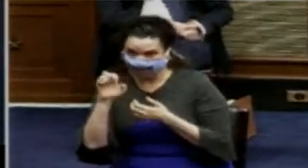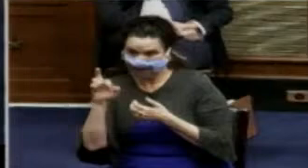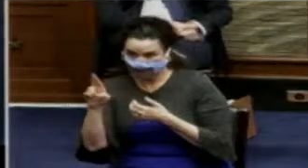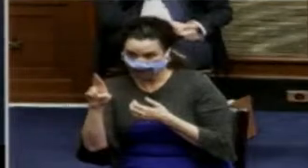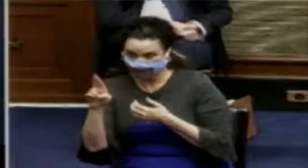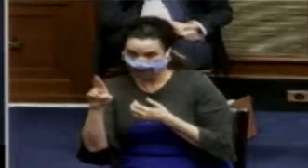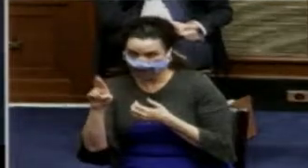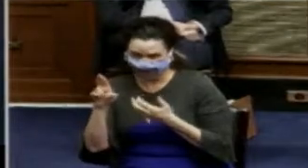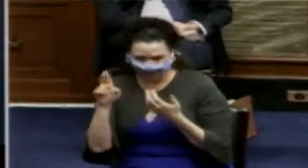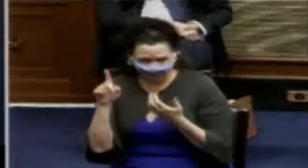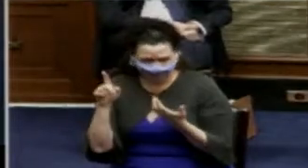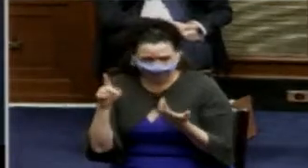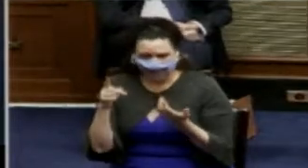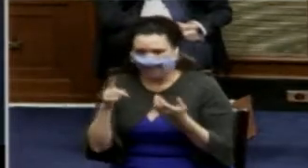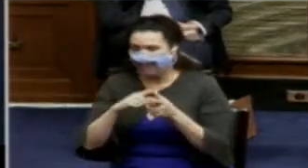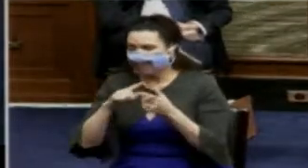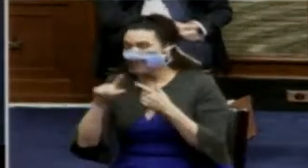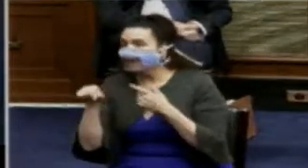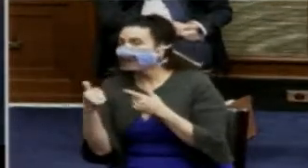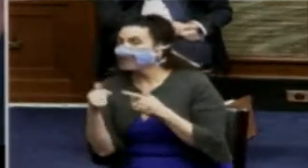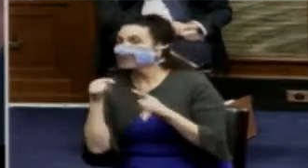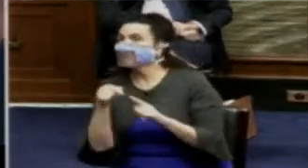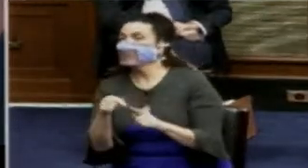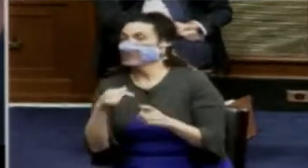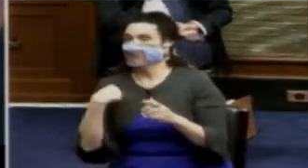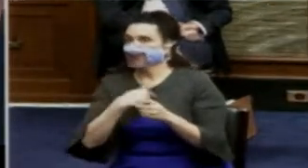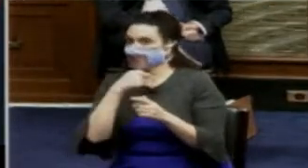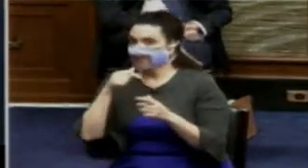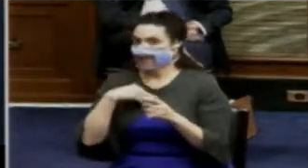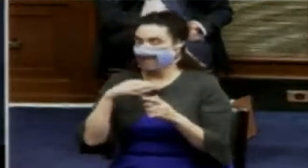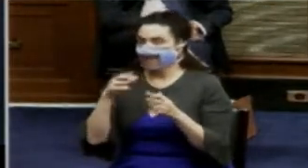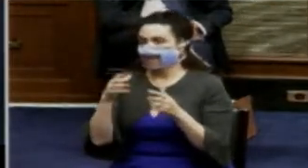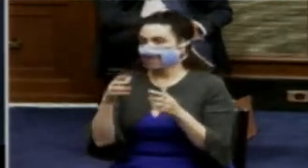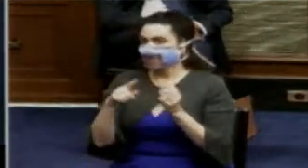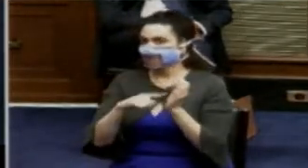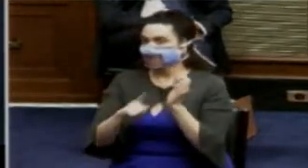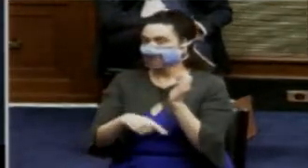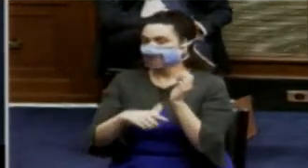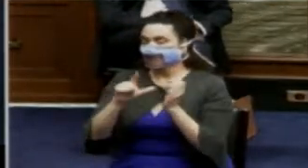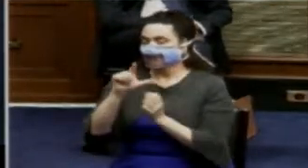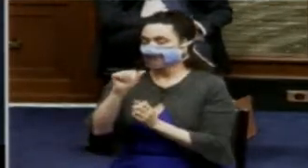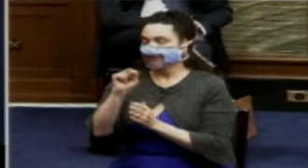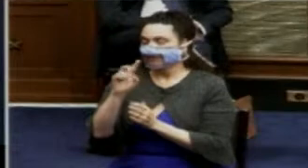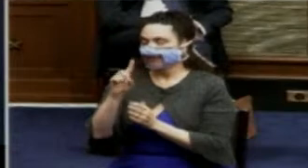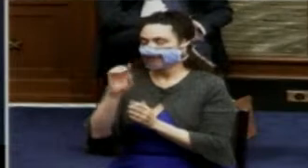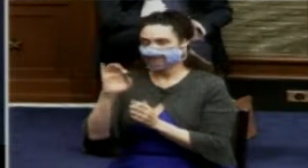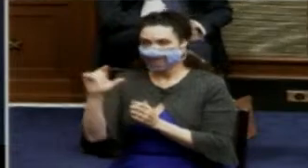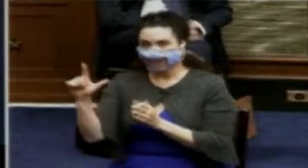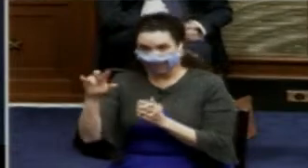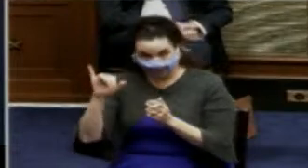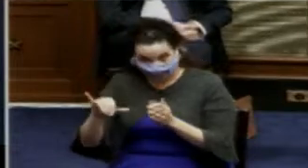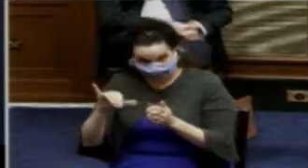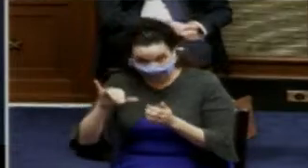The absurdity of the arguments being propounded on the other side of the aisle are all subterfuge.